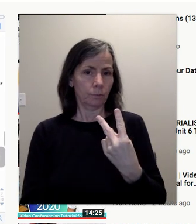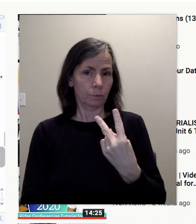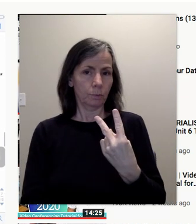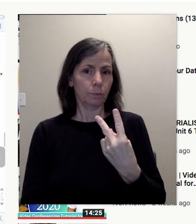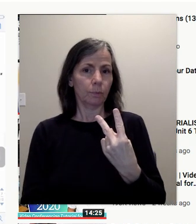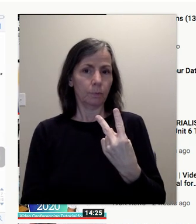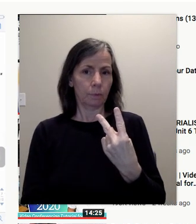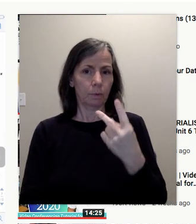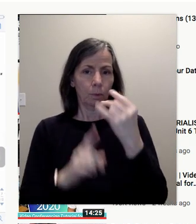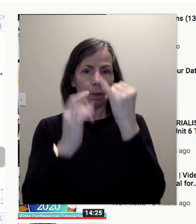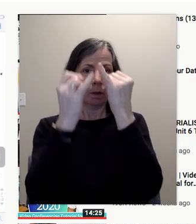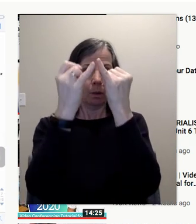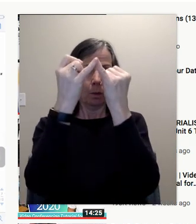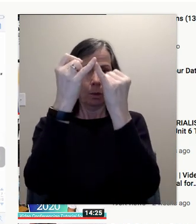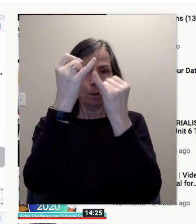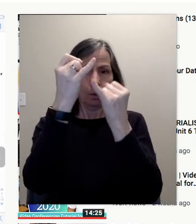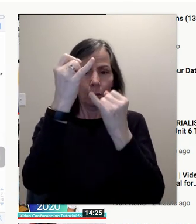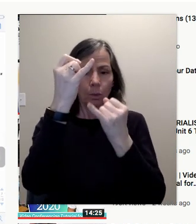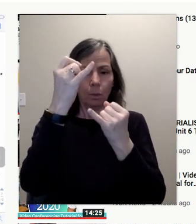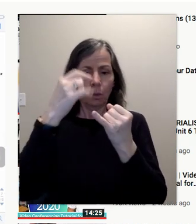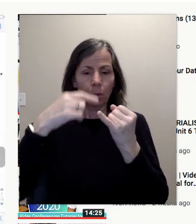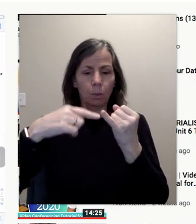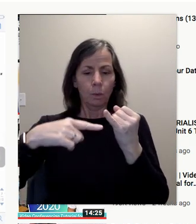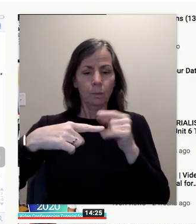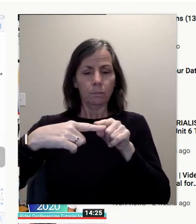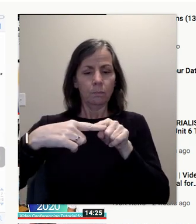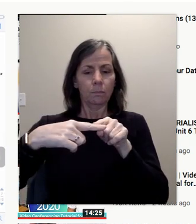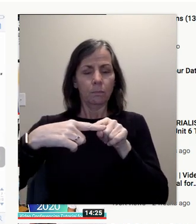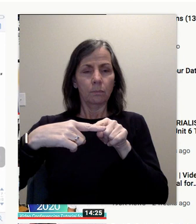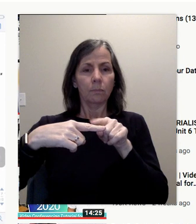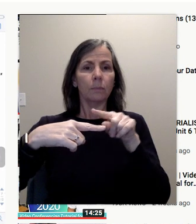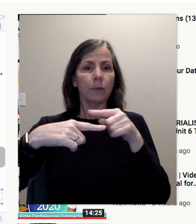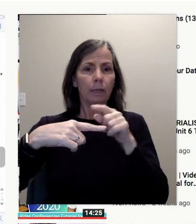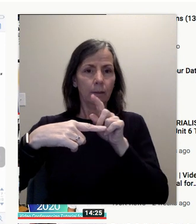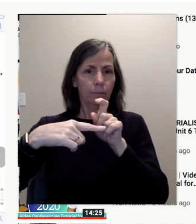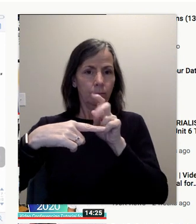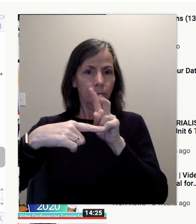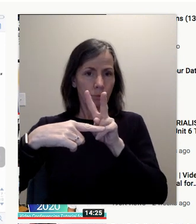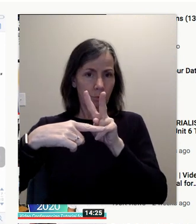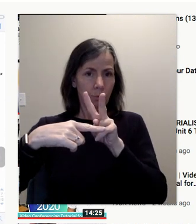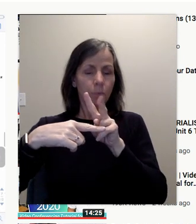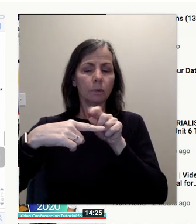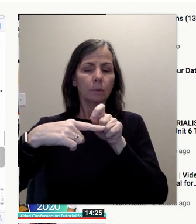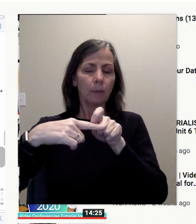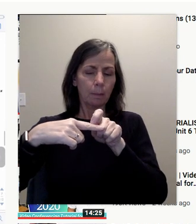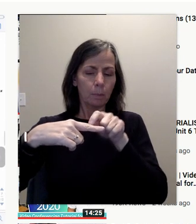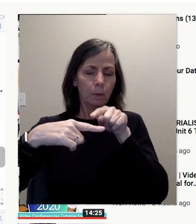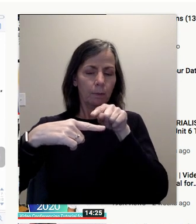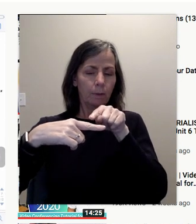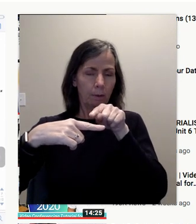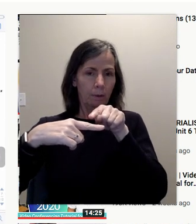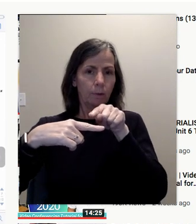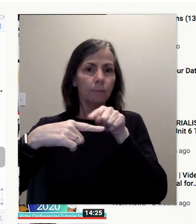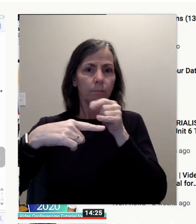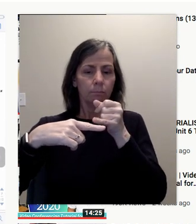So our line of symmetry is at x equals -2.